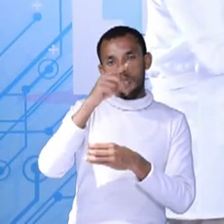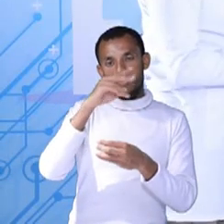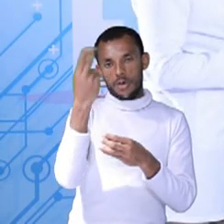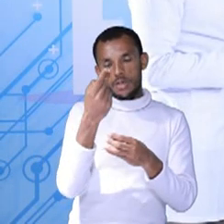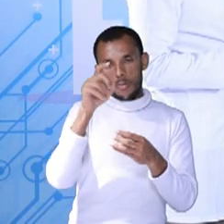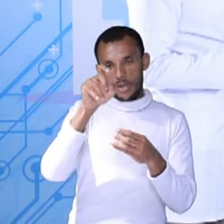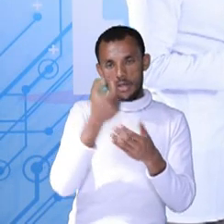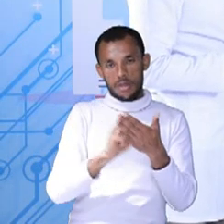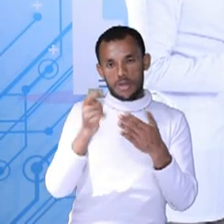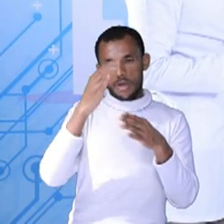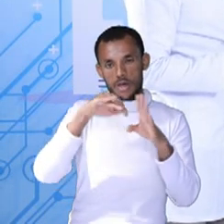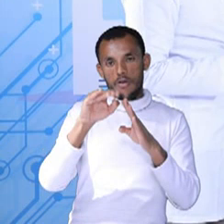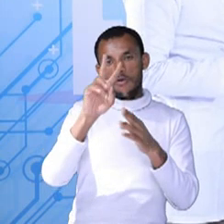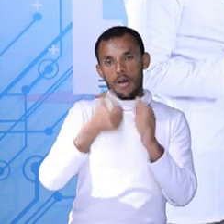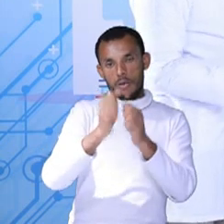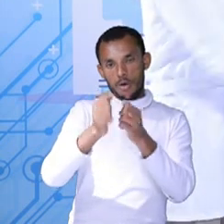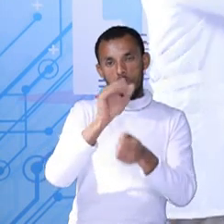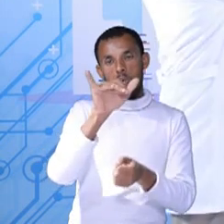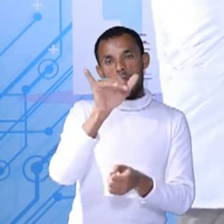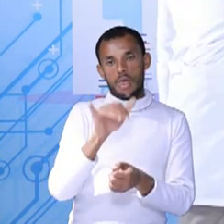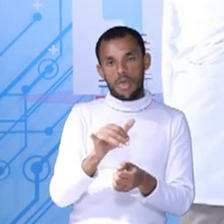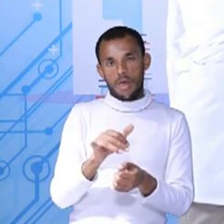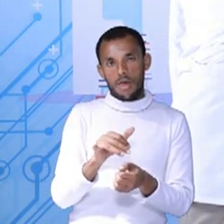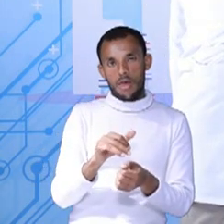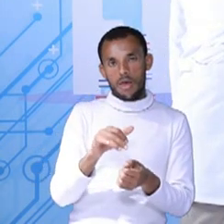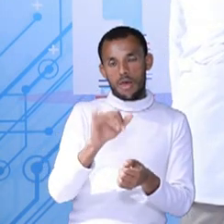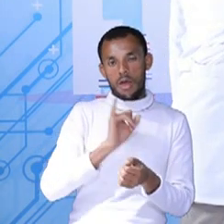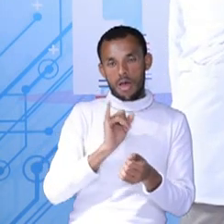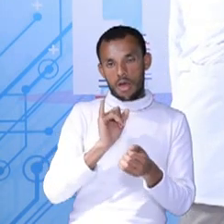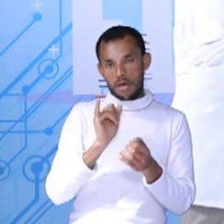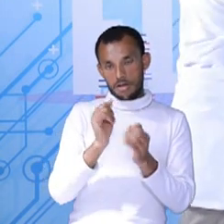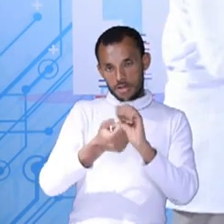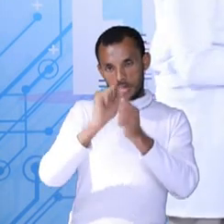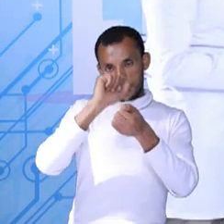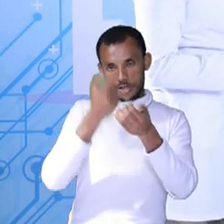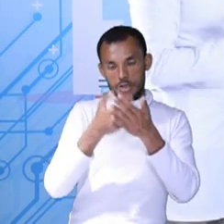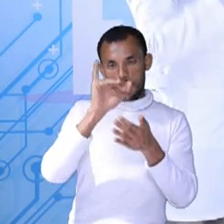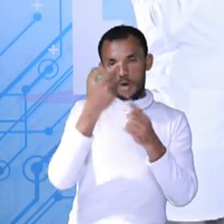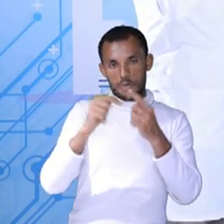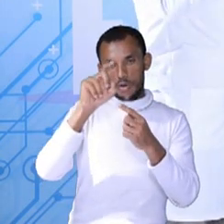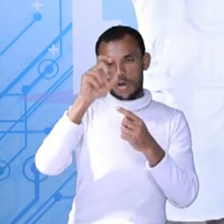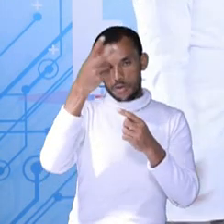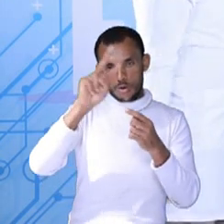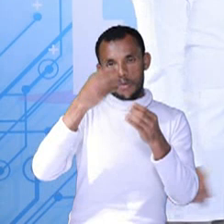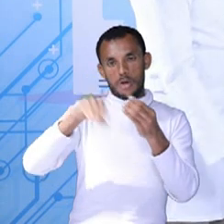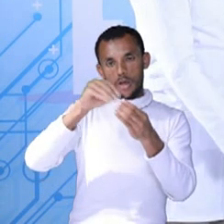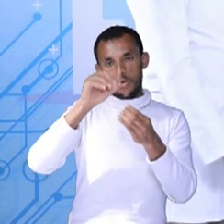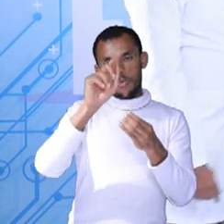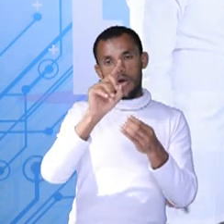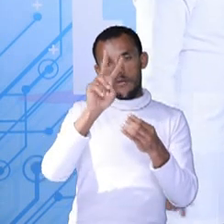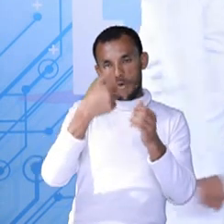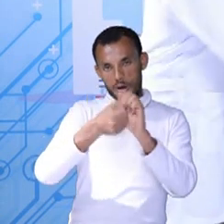function must be written in terms of variable y. Therefore, I need to change this y is equal to x squared plus 1